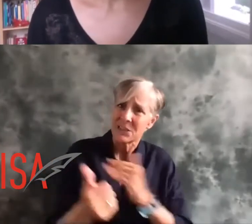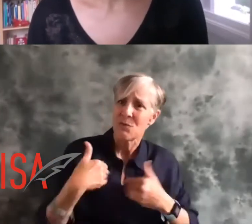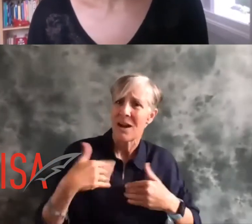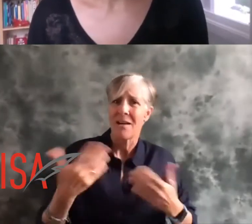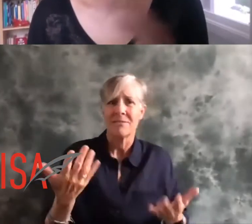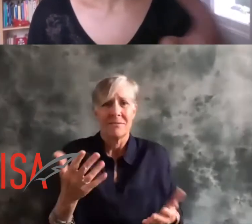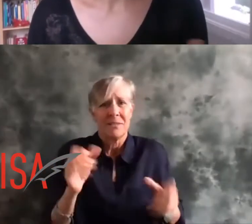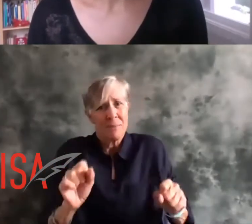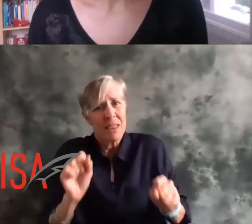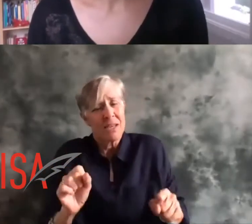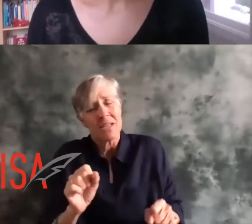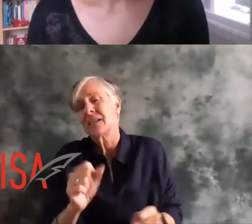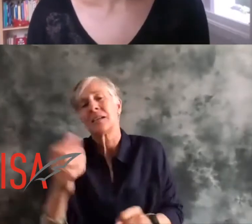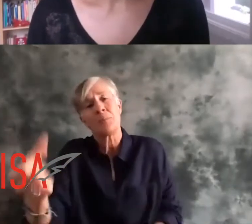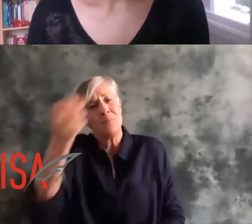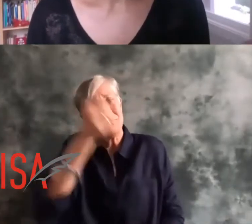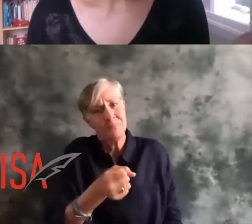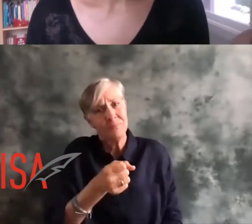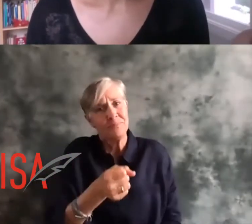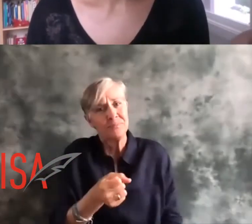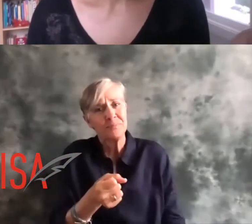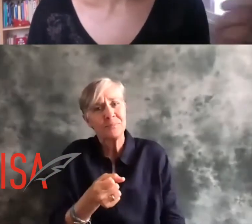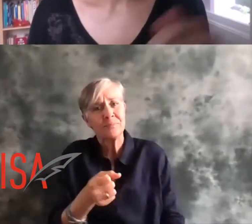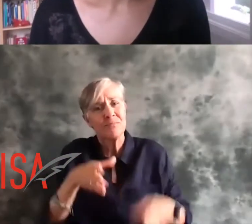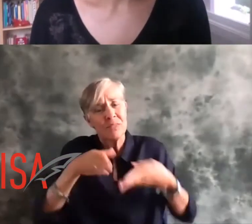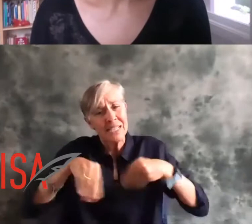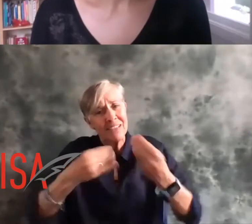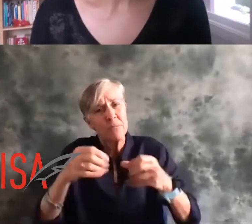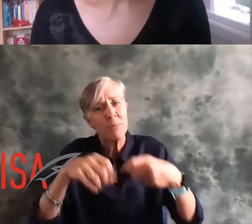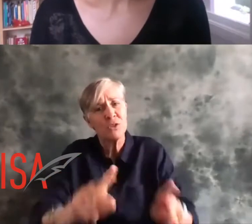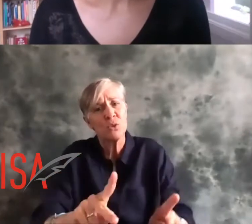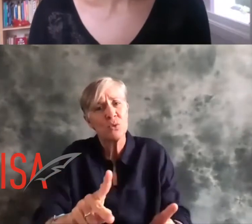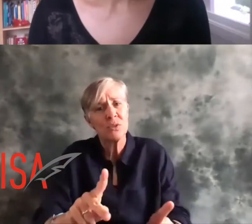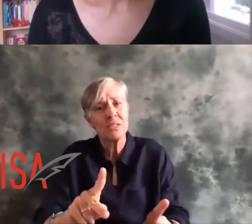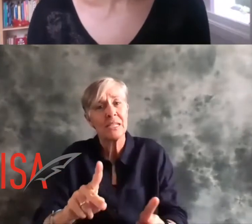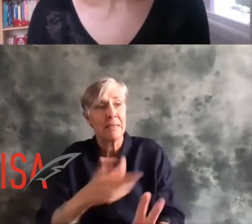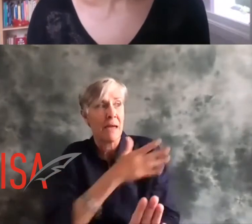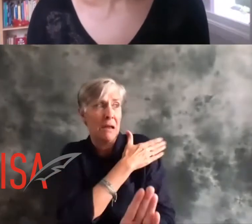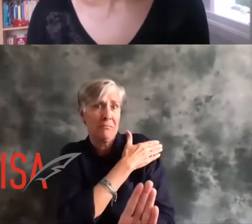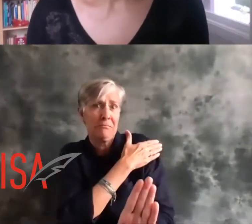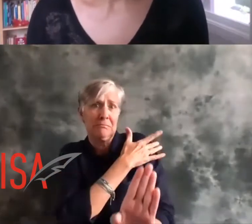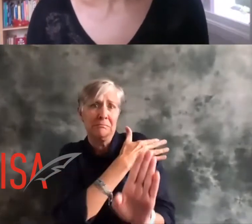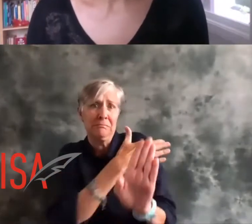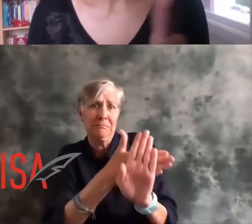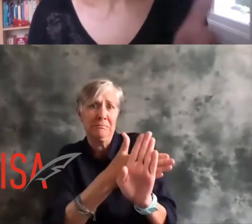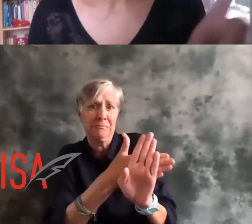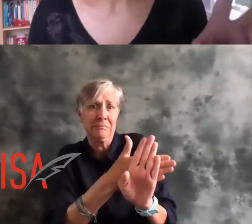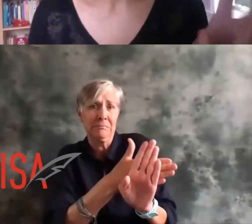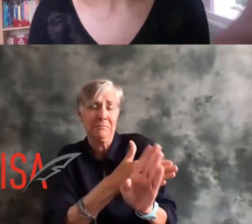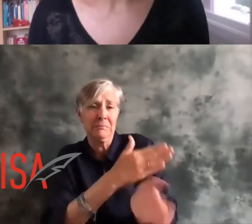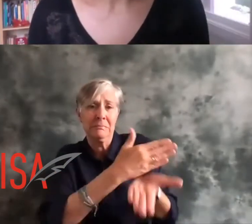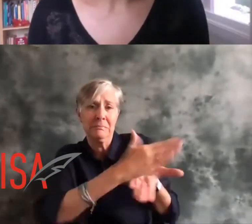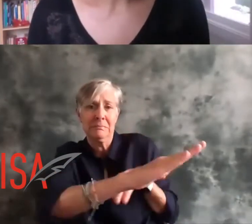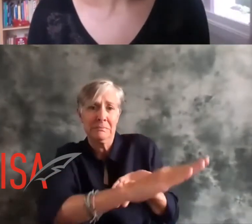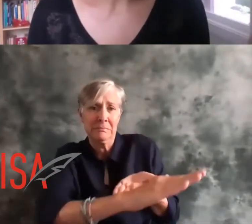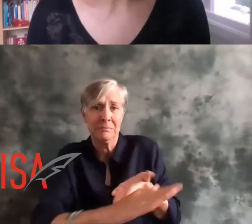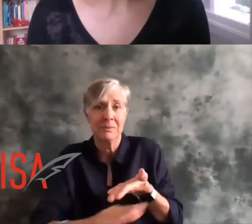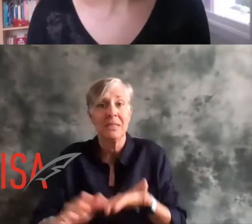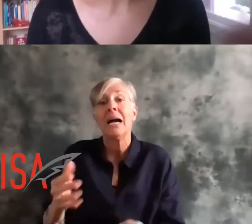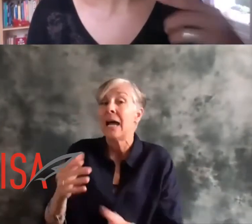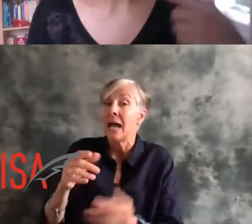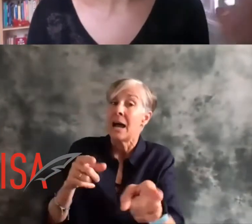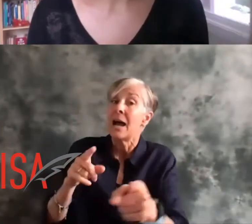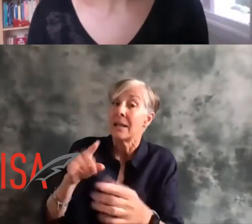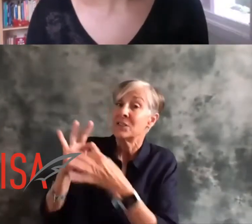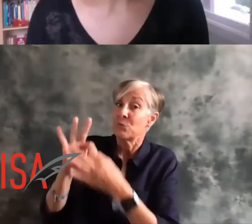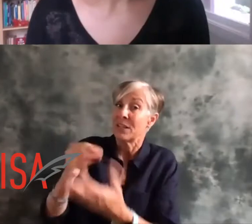talents, and then bringing them in and giving them the opportunities that they've been denied for a very long time. And it's about money. Let's not